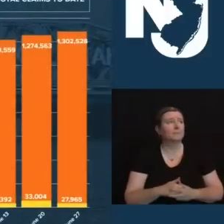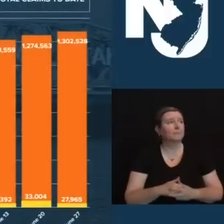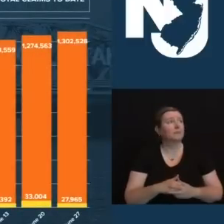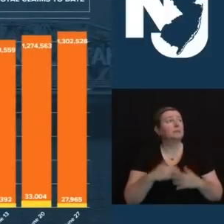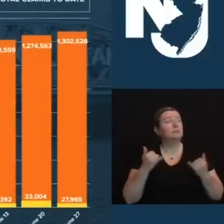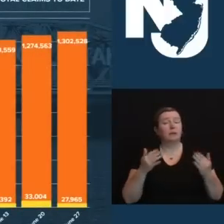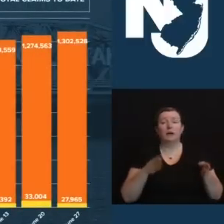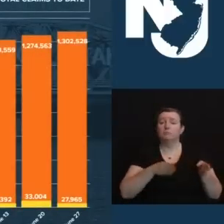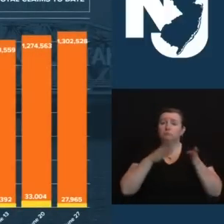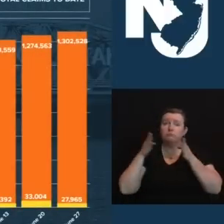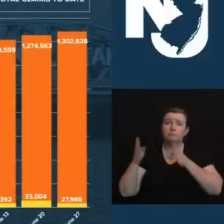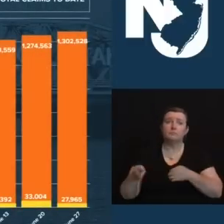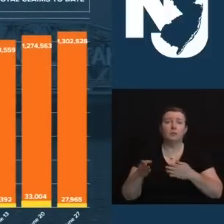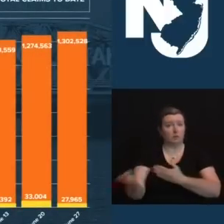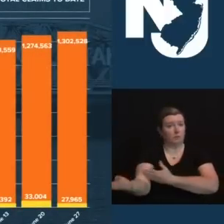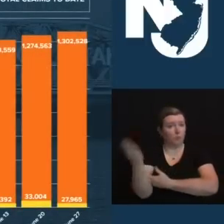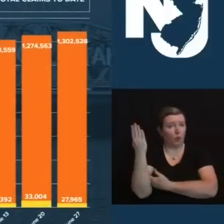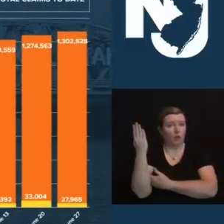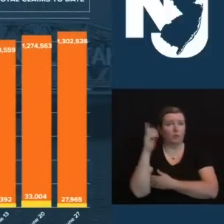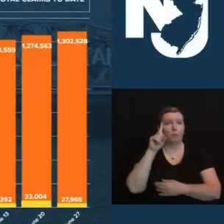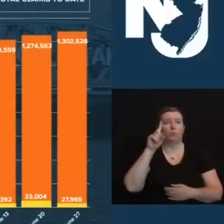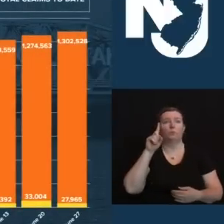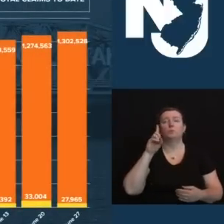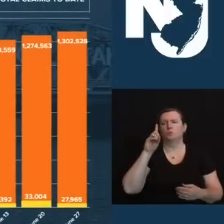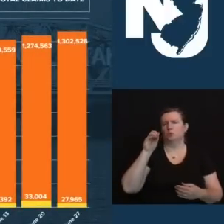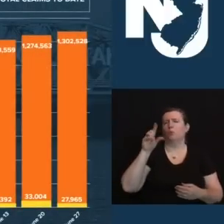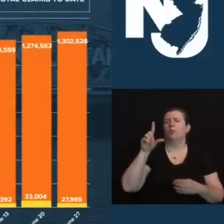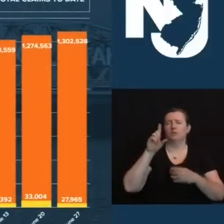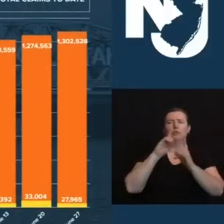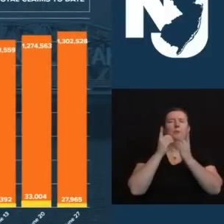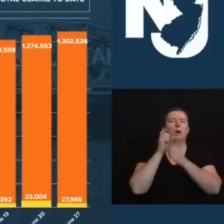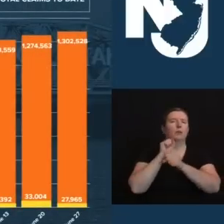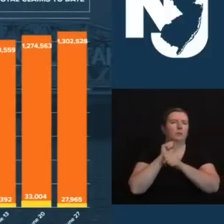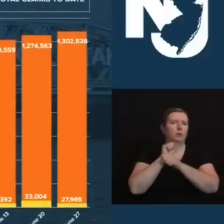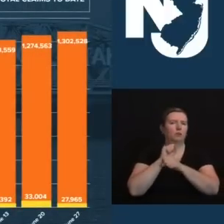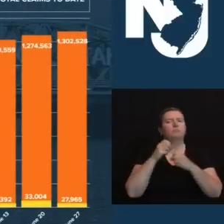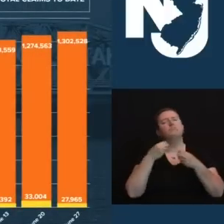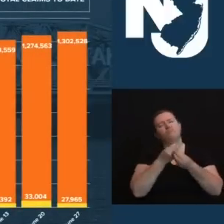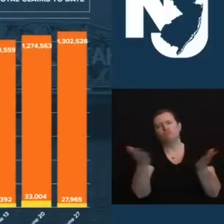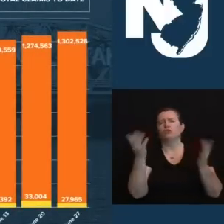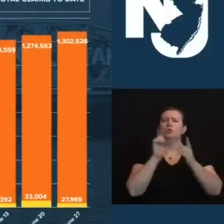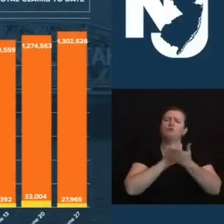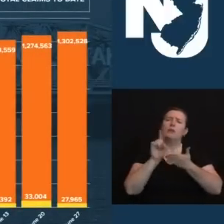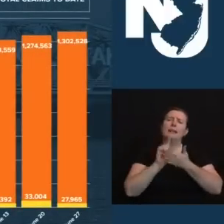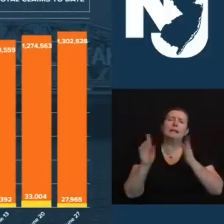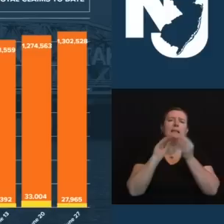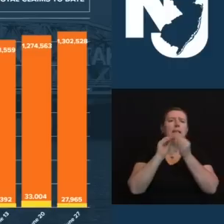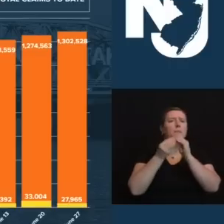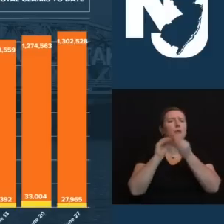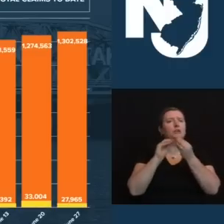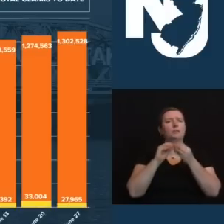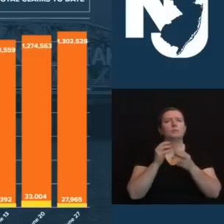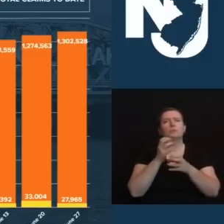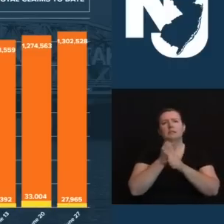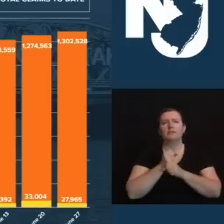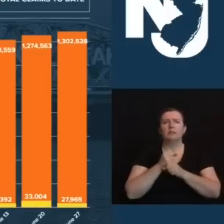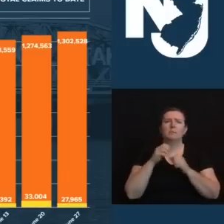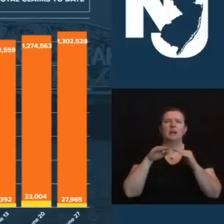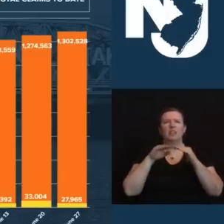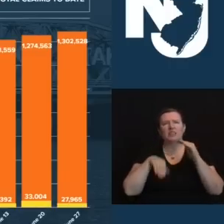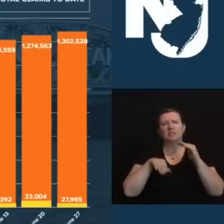Next, this morning, the Department of Labor released its weekly unemployment figures. The department received just shy of